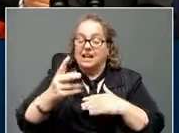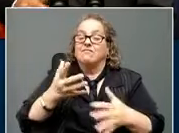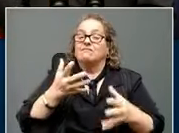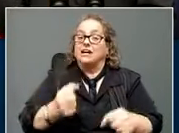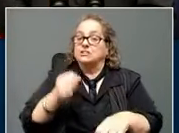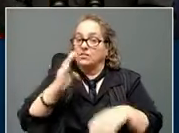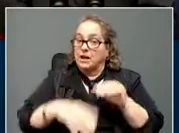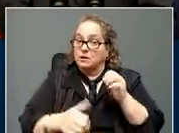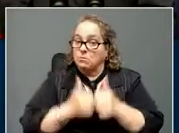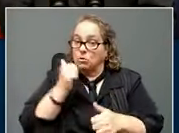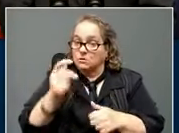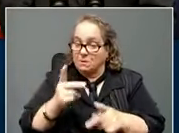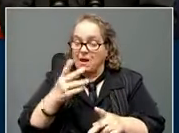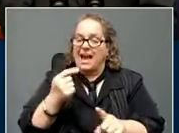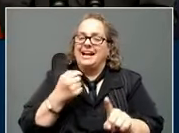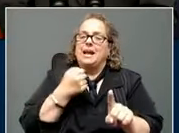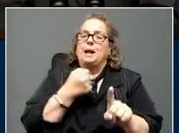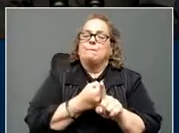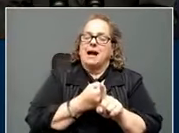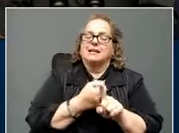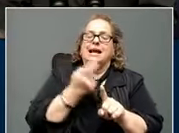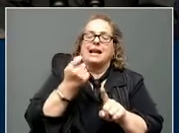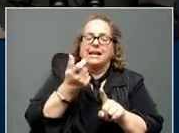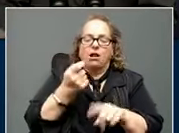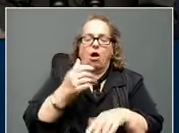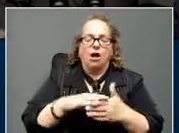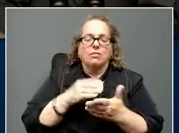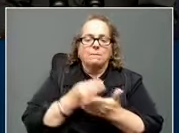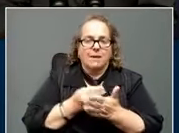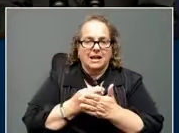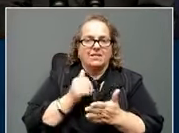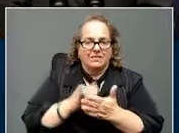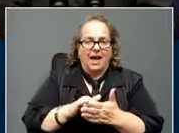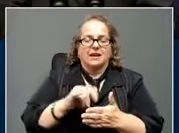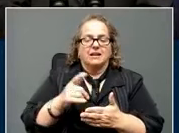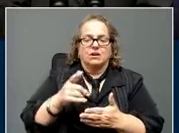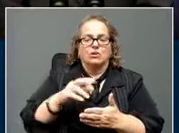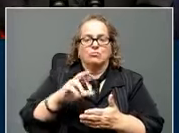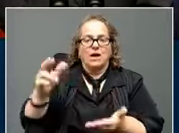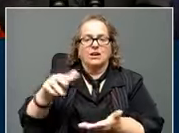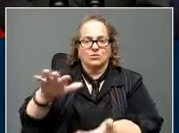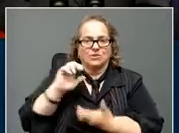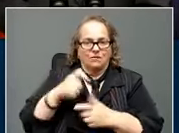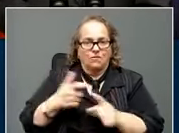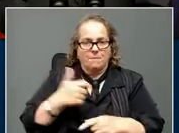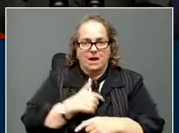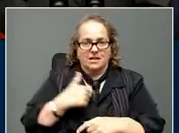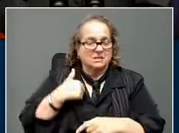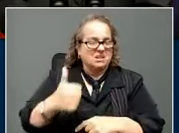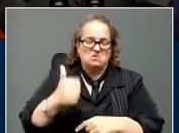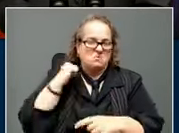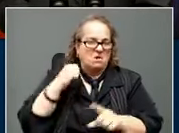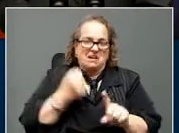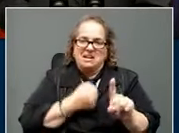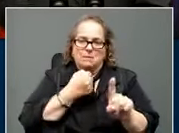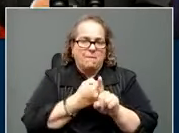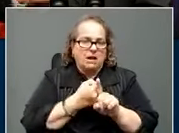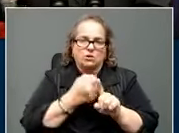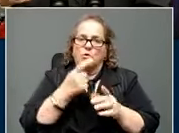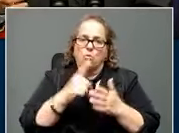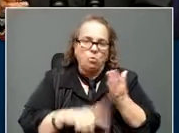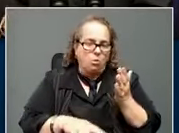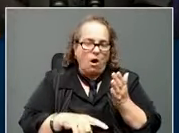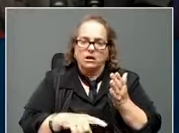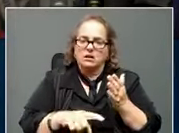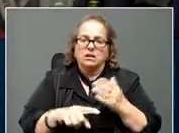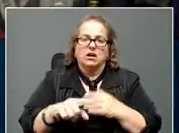the dollars that will be available to us. Now, this isn't going to impact whatsoever what the General Assembly has already appropriated.